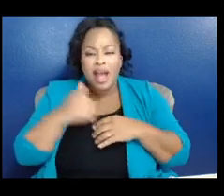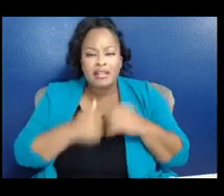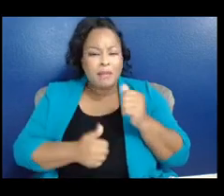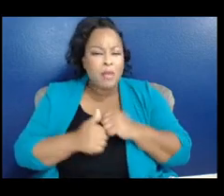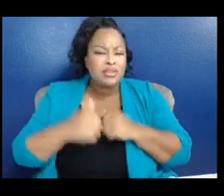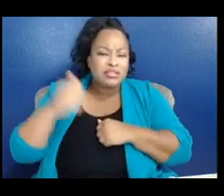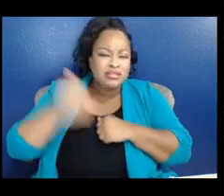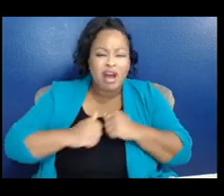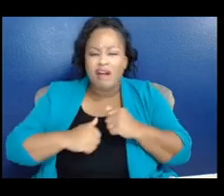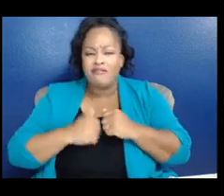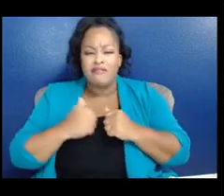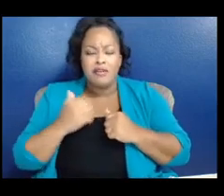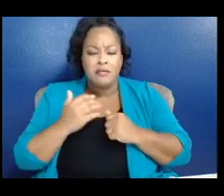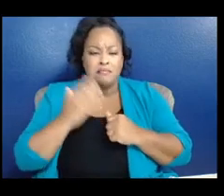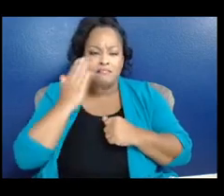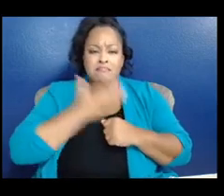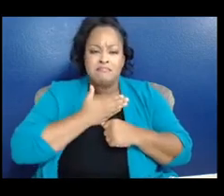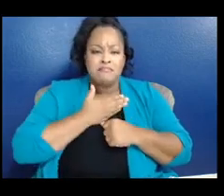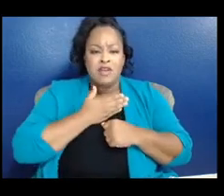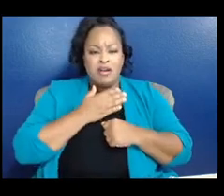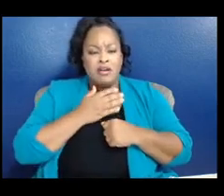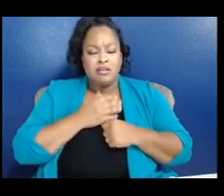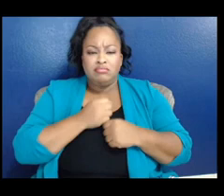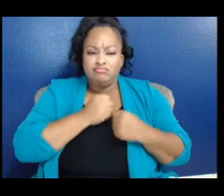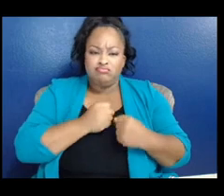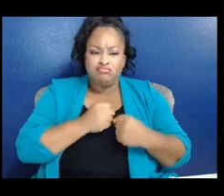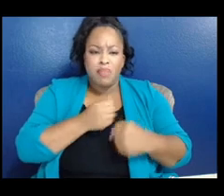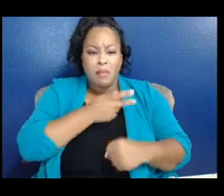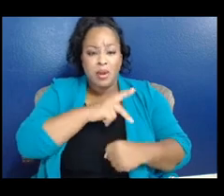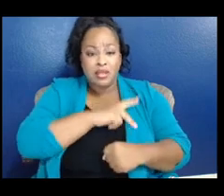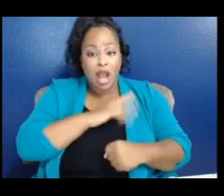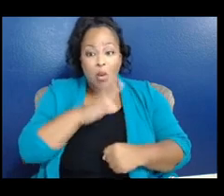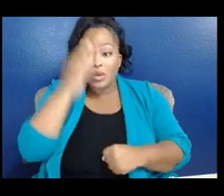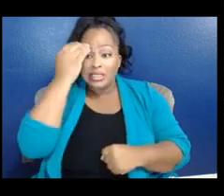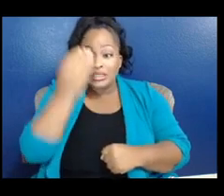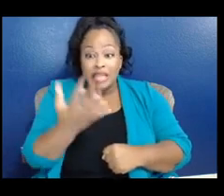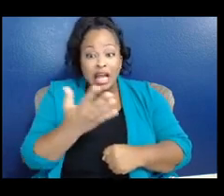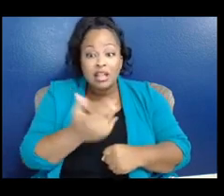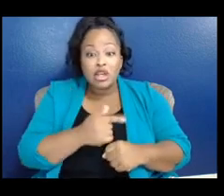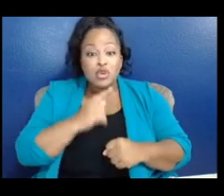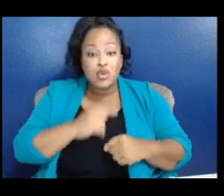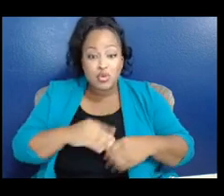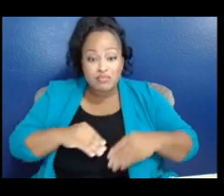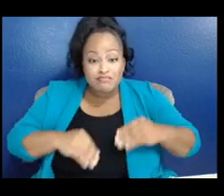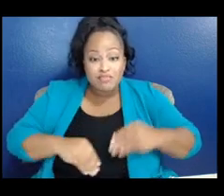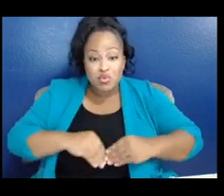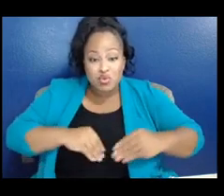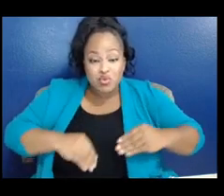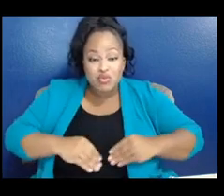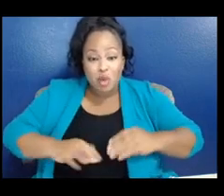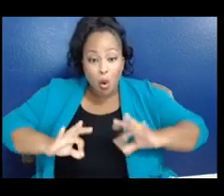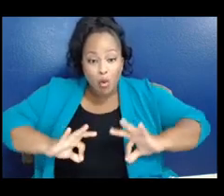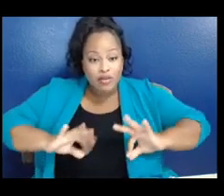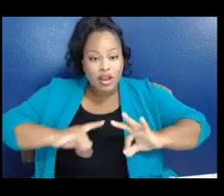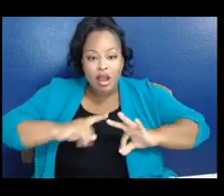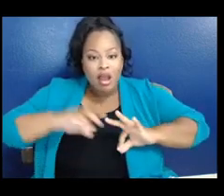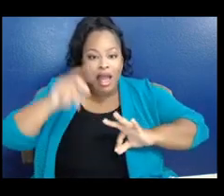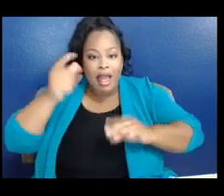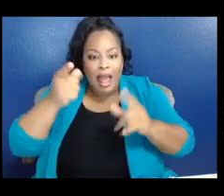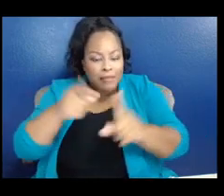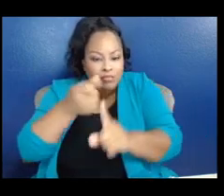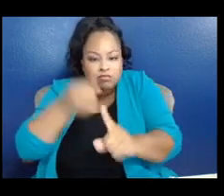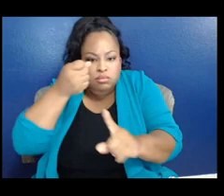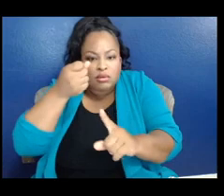and the firmest personalities. And I tell you, you manipulate those ovaries, like all of a sudden,